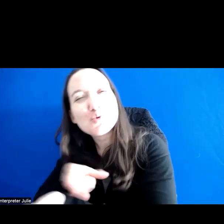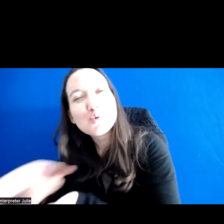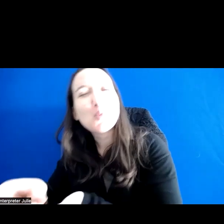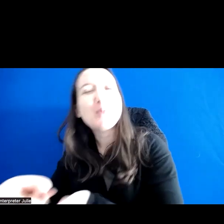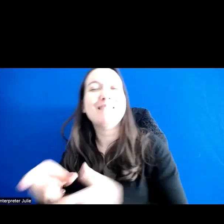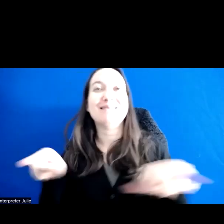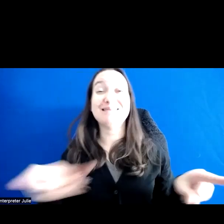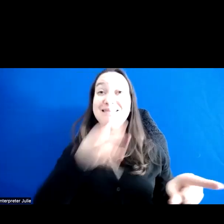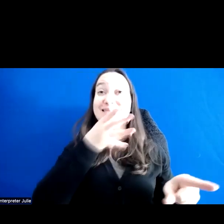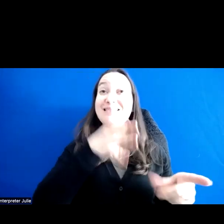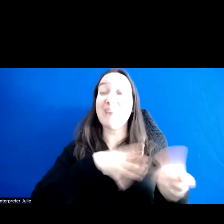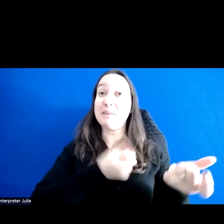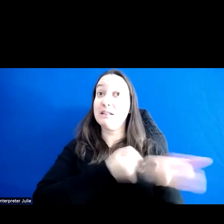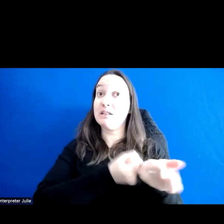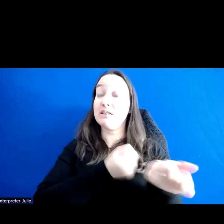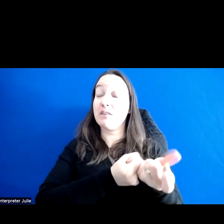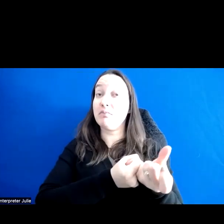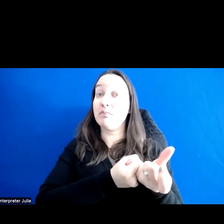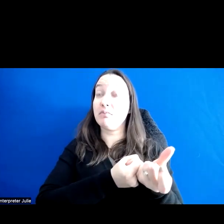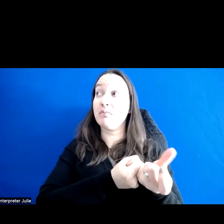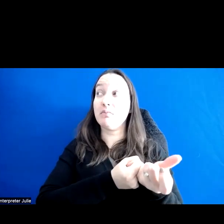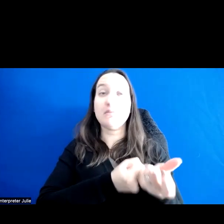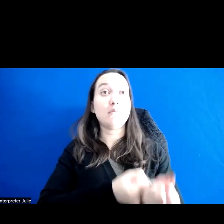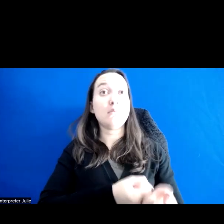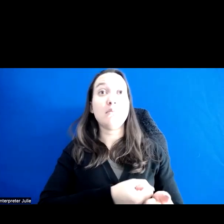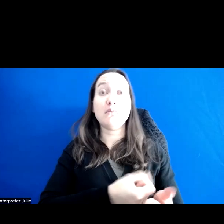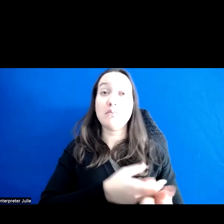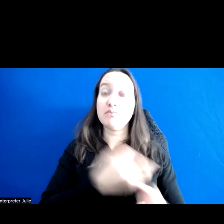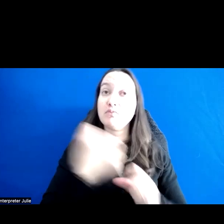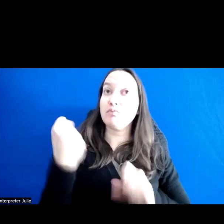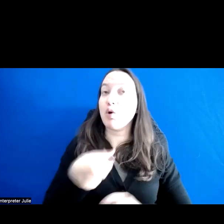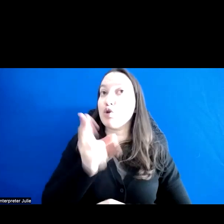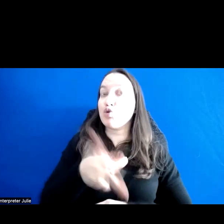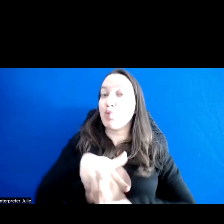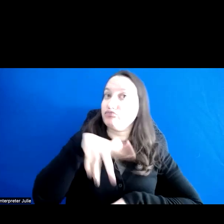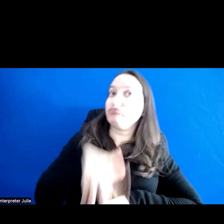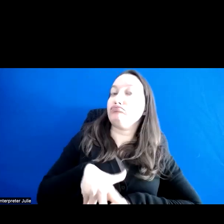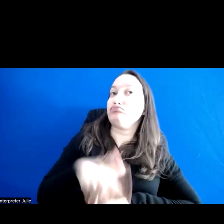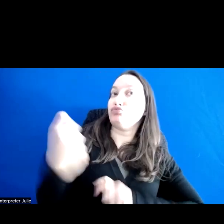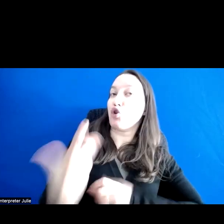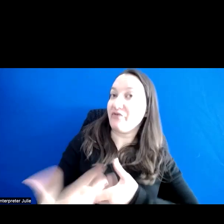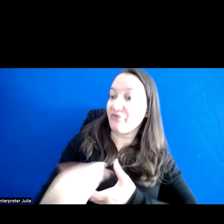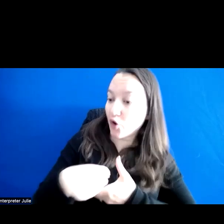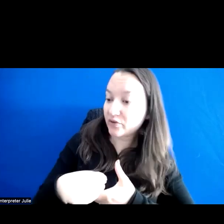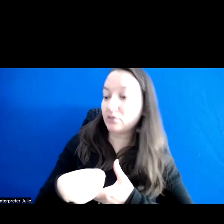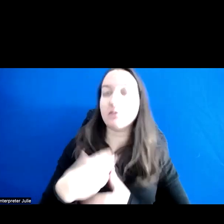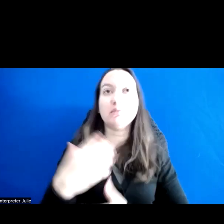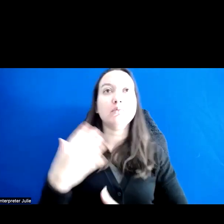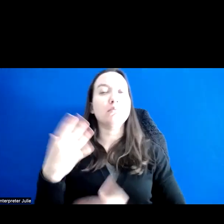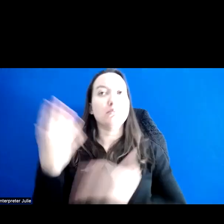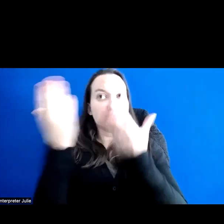So it's a feminism which is historically grounded. It's a feminism which is very much involved with